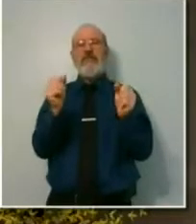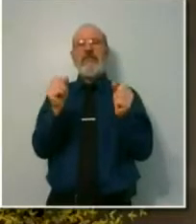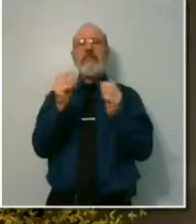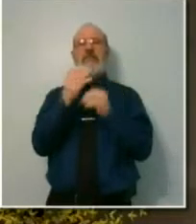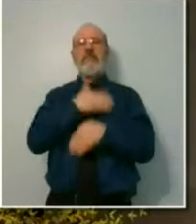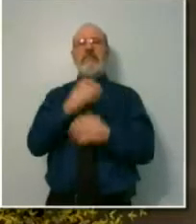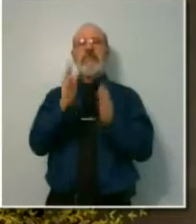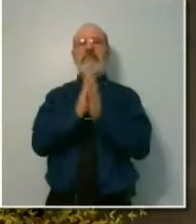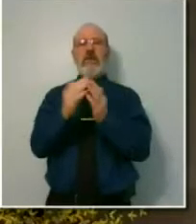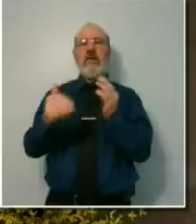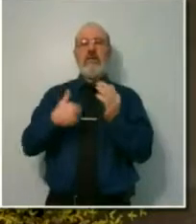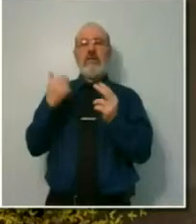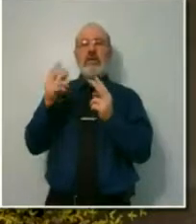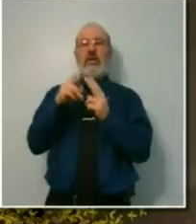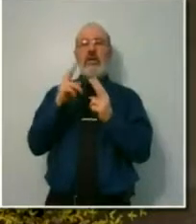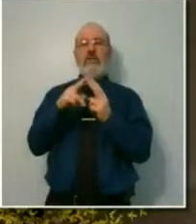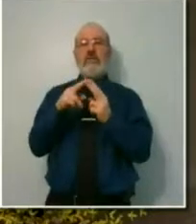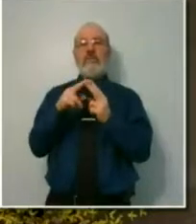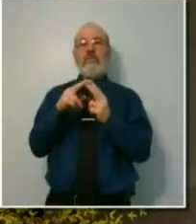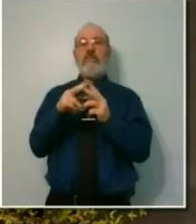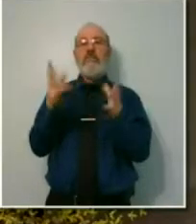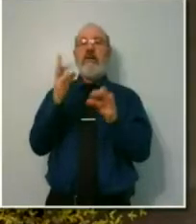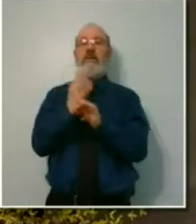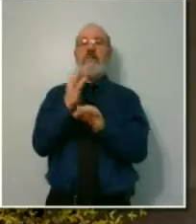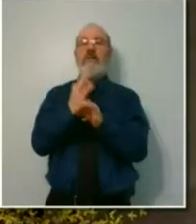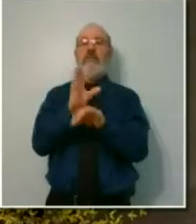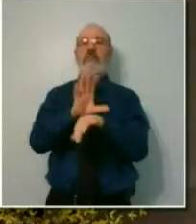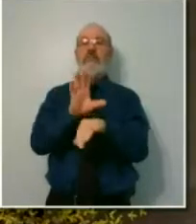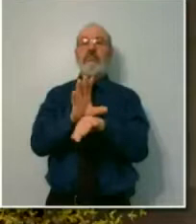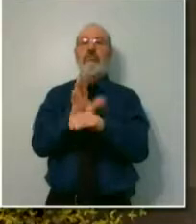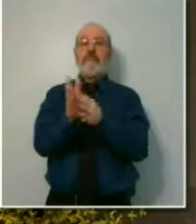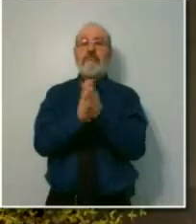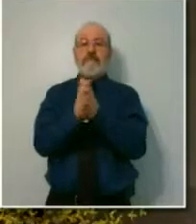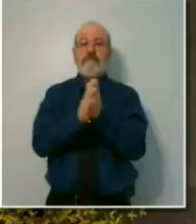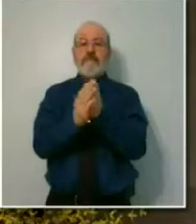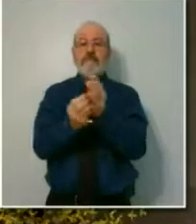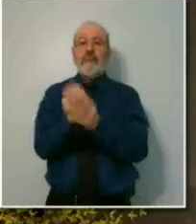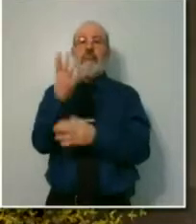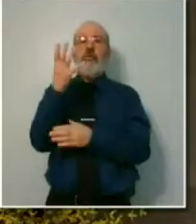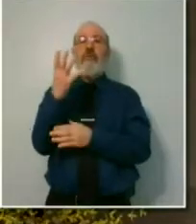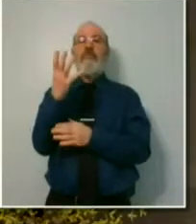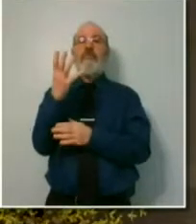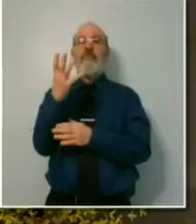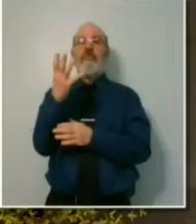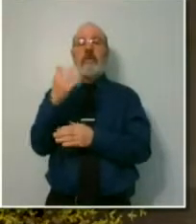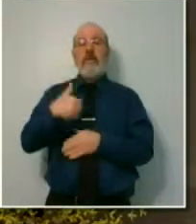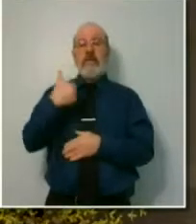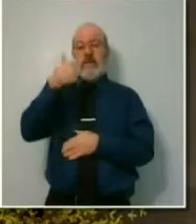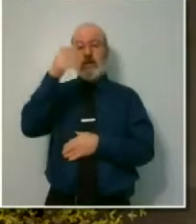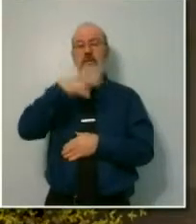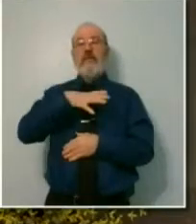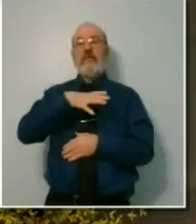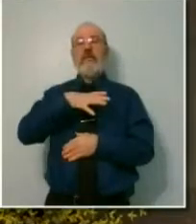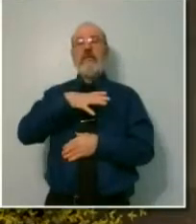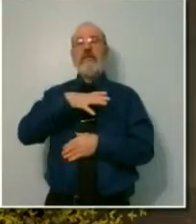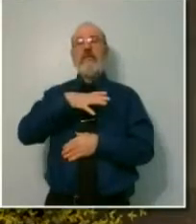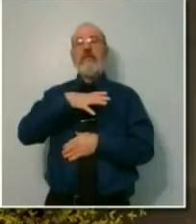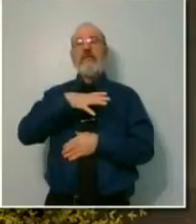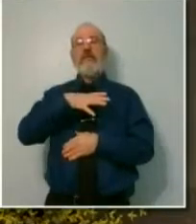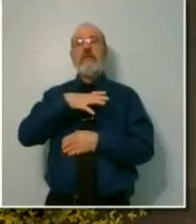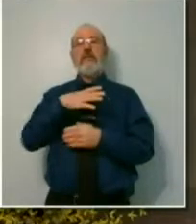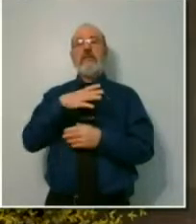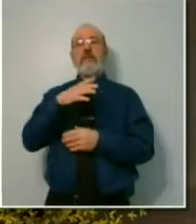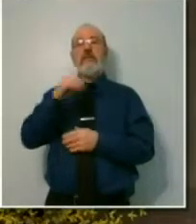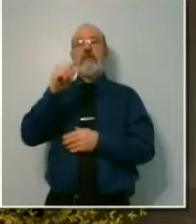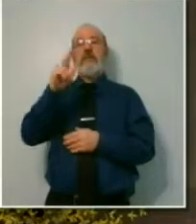young couple. They have been very faithful to church and are eager to grow. A young man, Guy Guy,